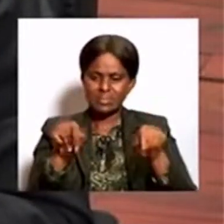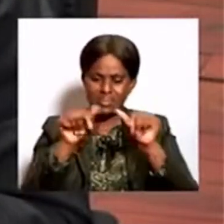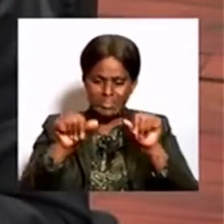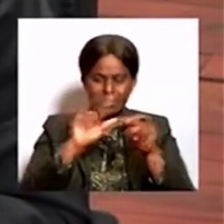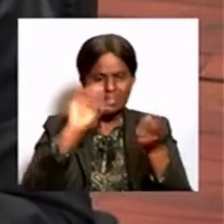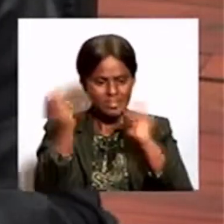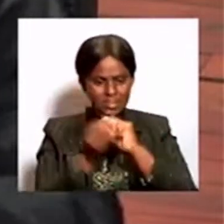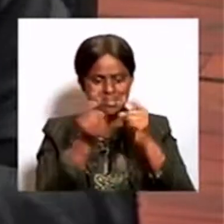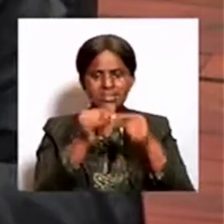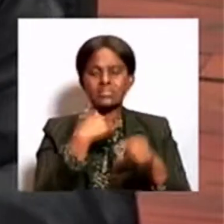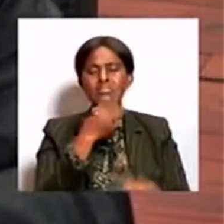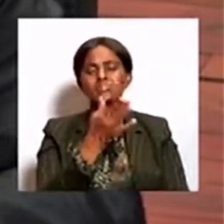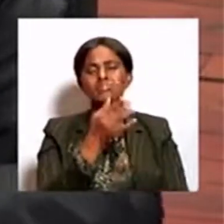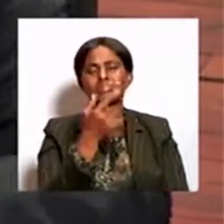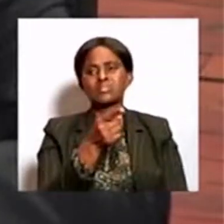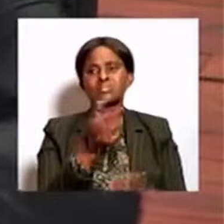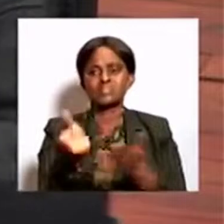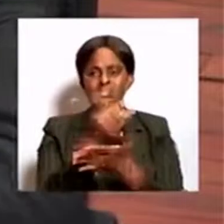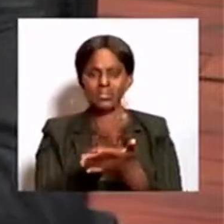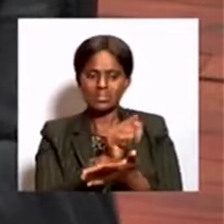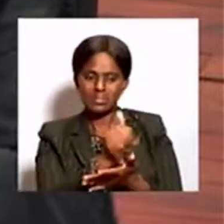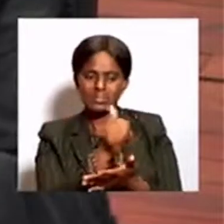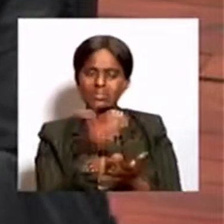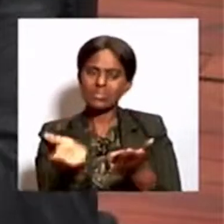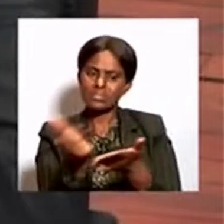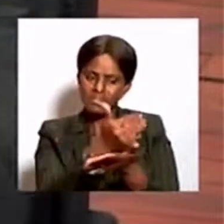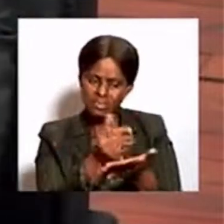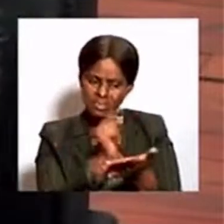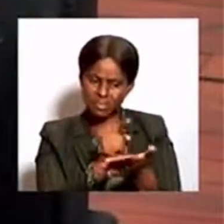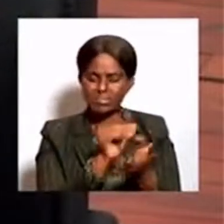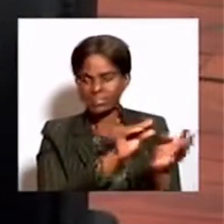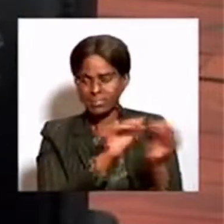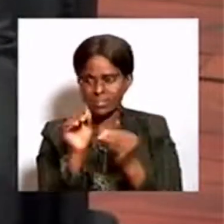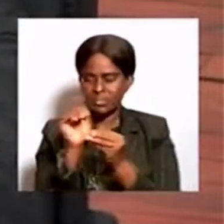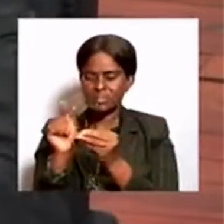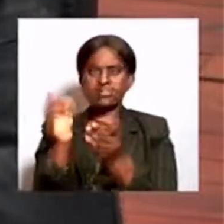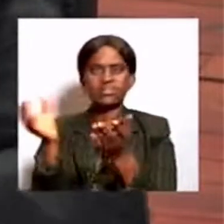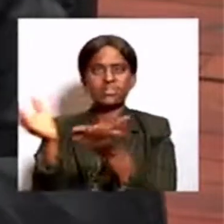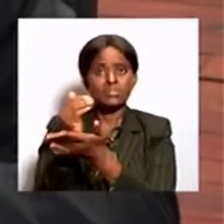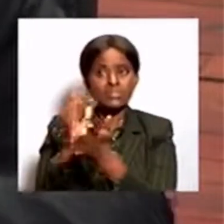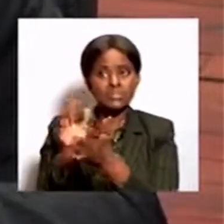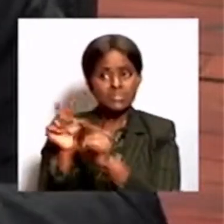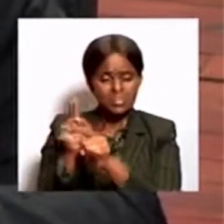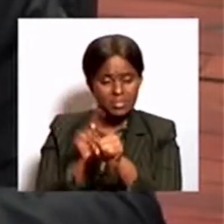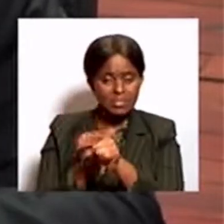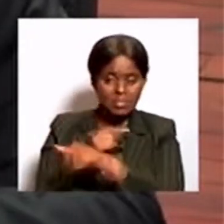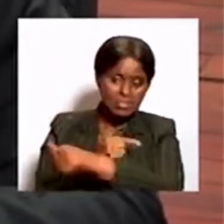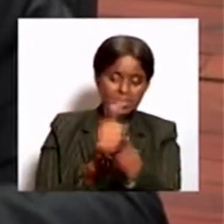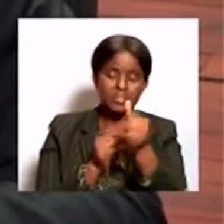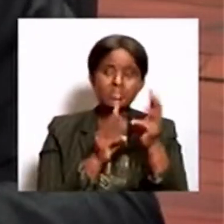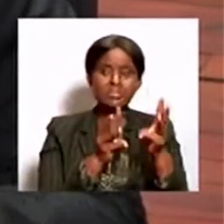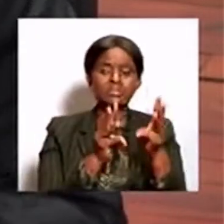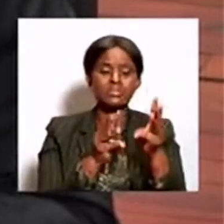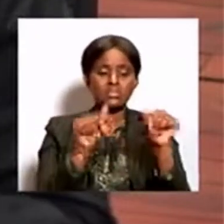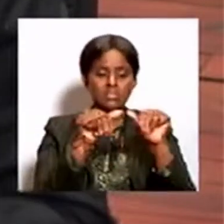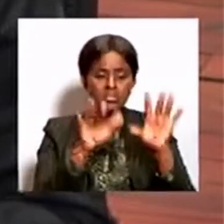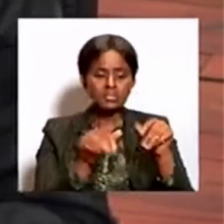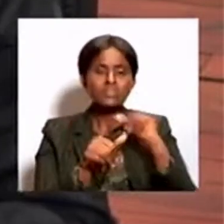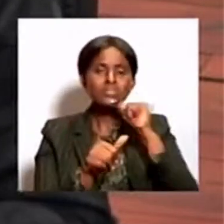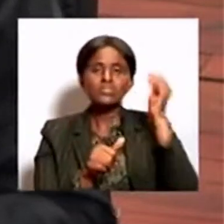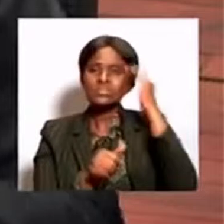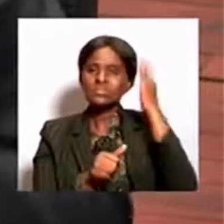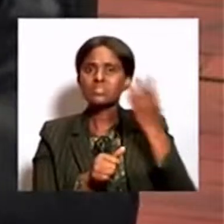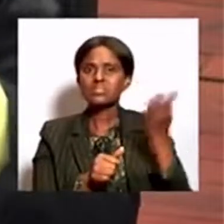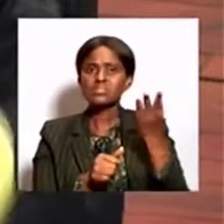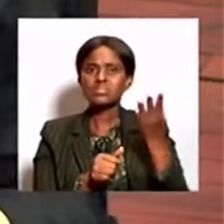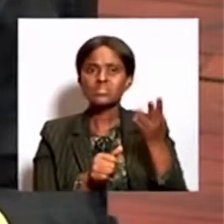opposite happens. The revenue collectors, they collect, go to the cashier, and they take the other route. The auditor doesn't know.